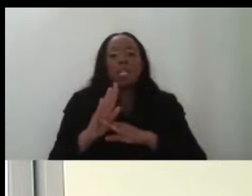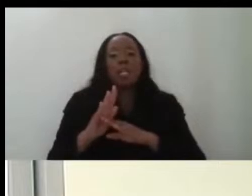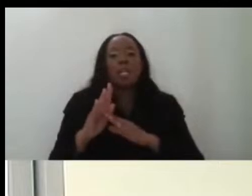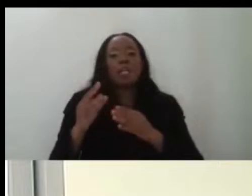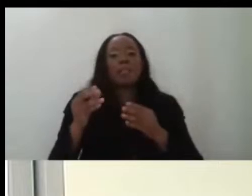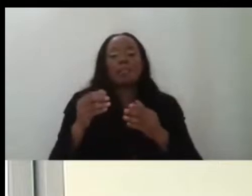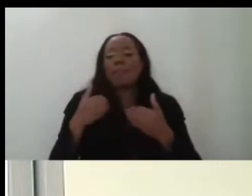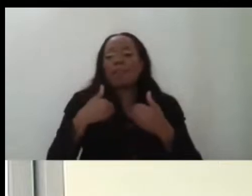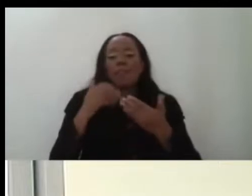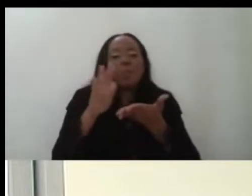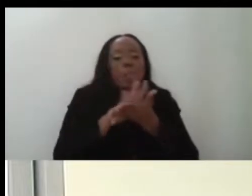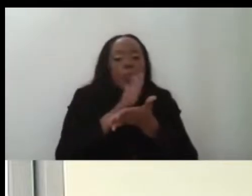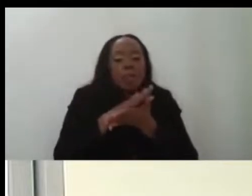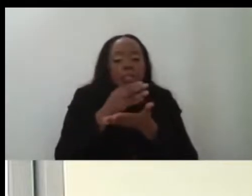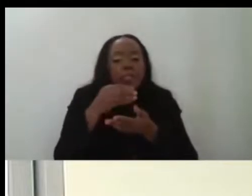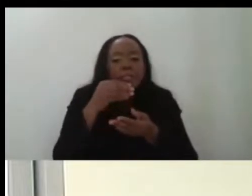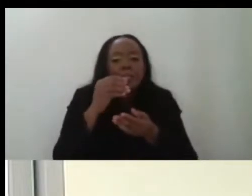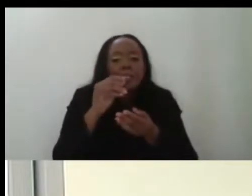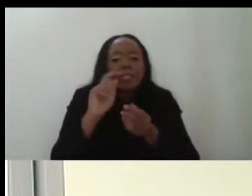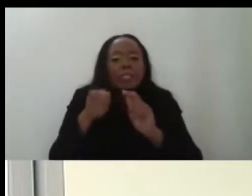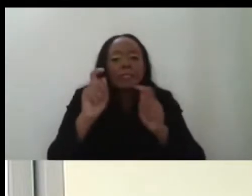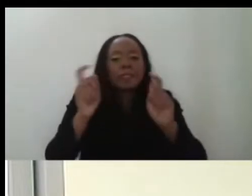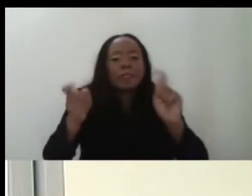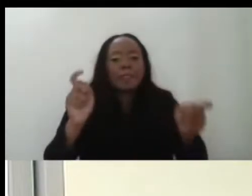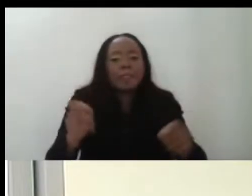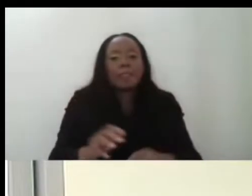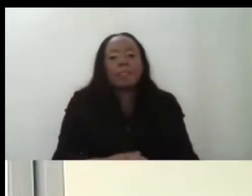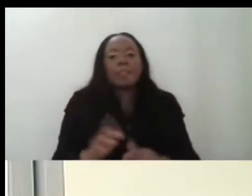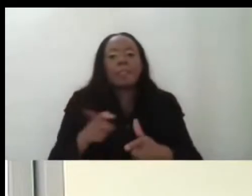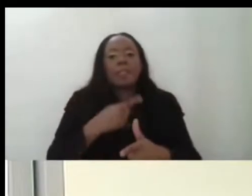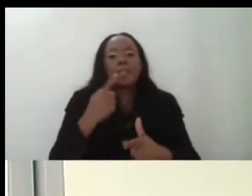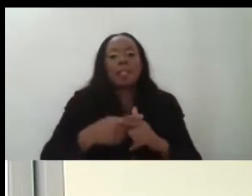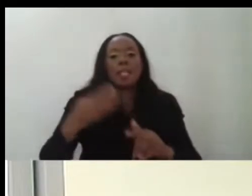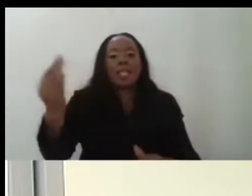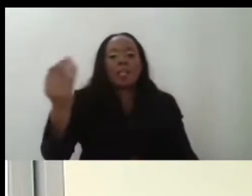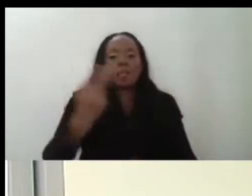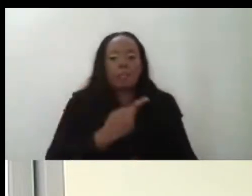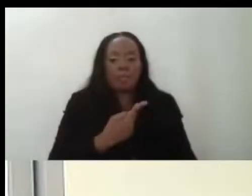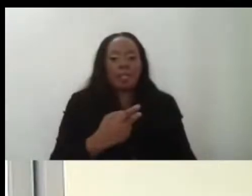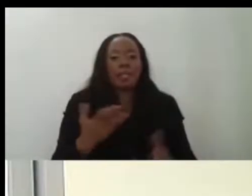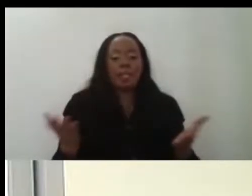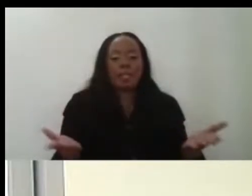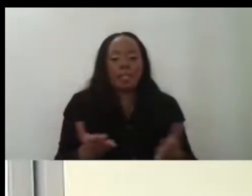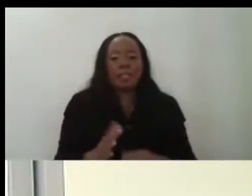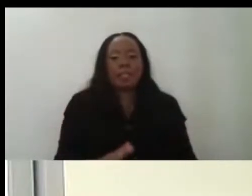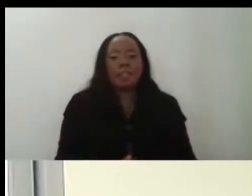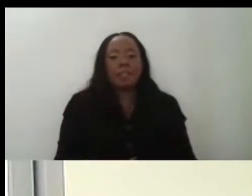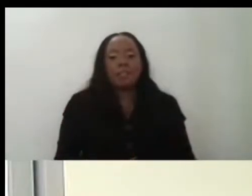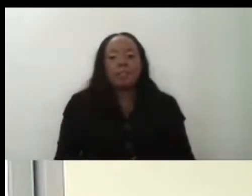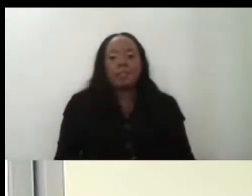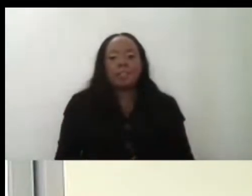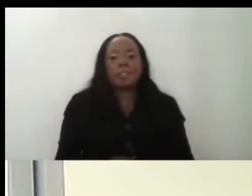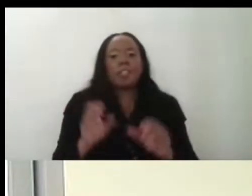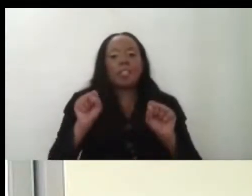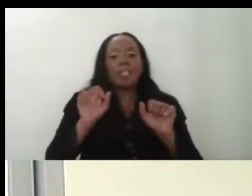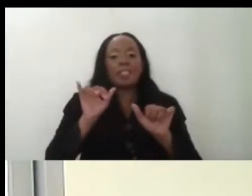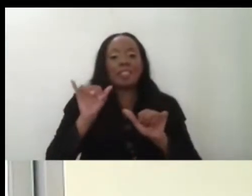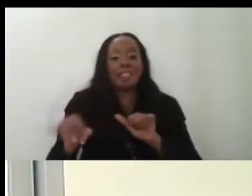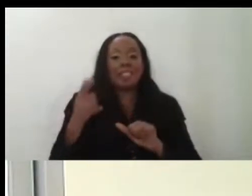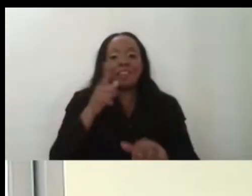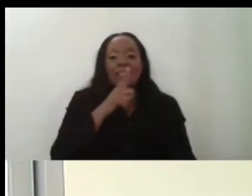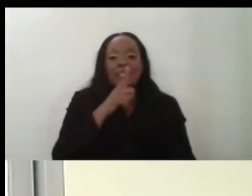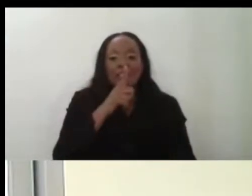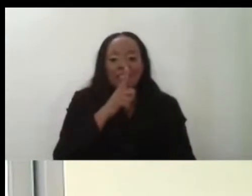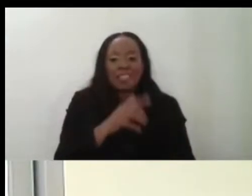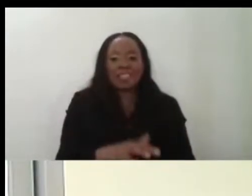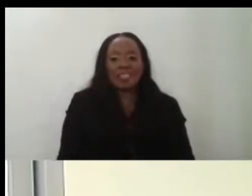opportunity, and then we'll come right back here to the DEM once we're finished with that. And you're all welcome to stay for lunch. All